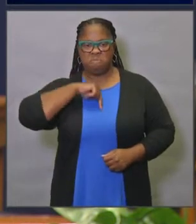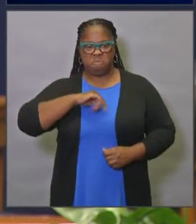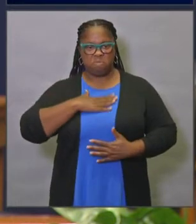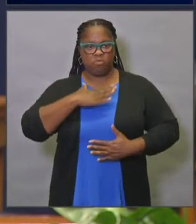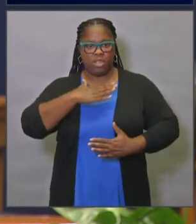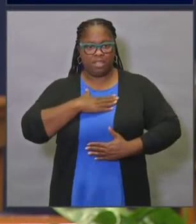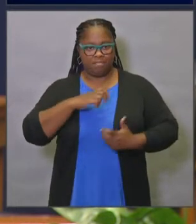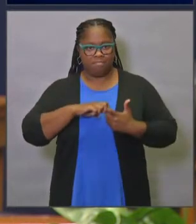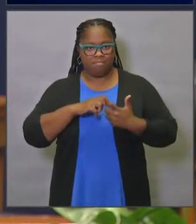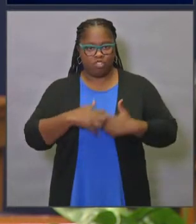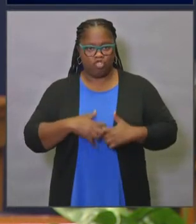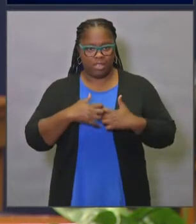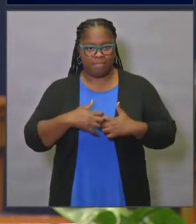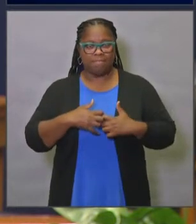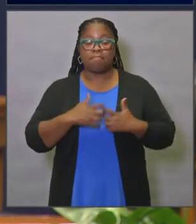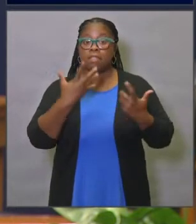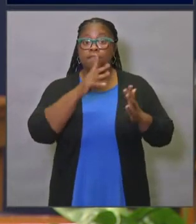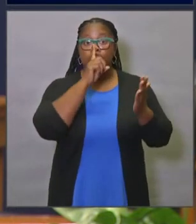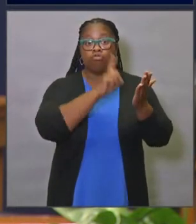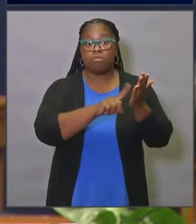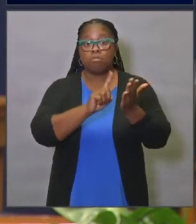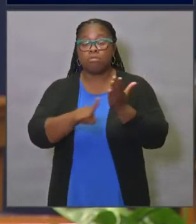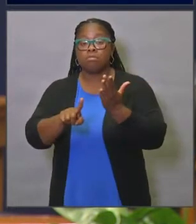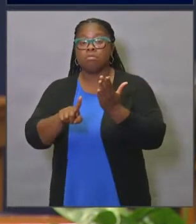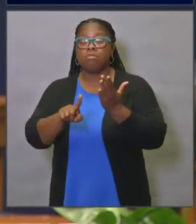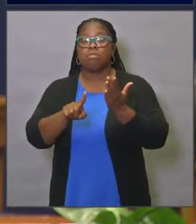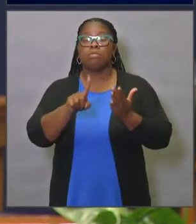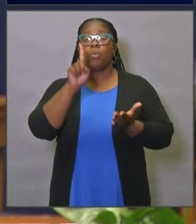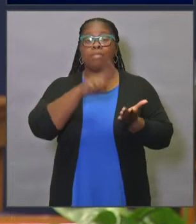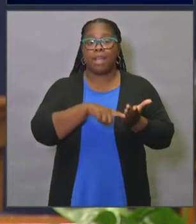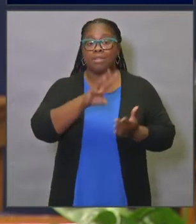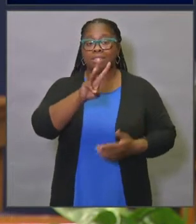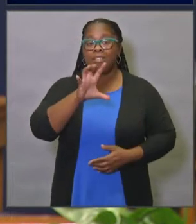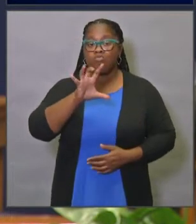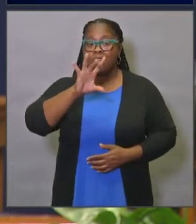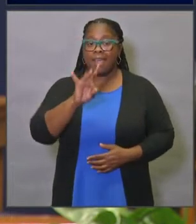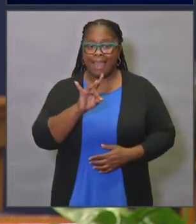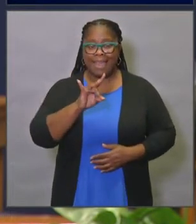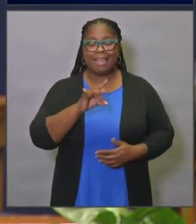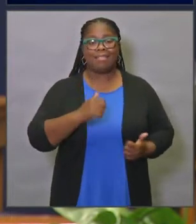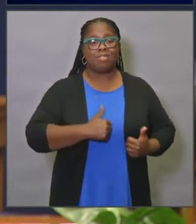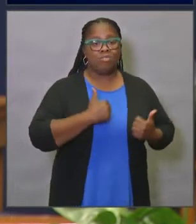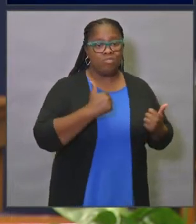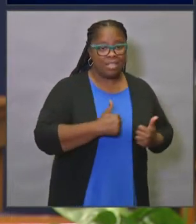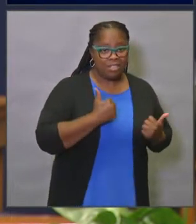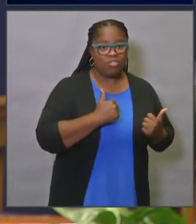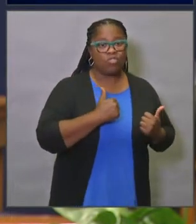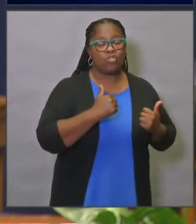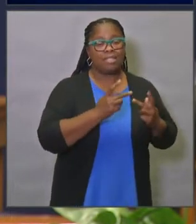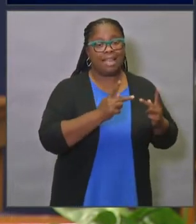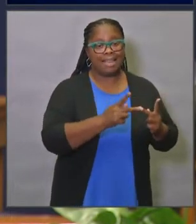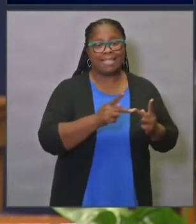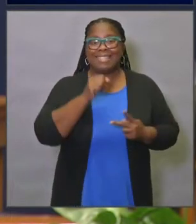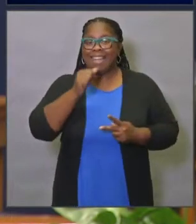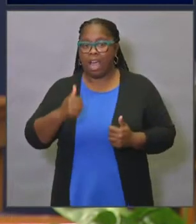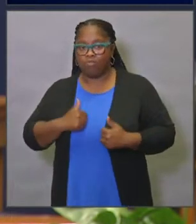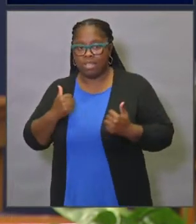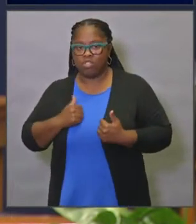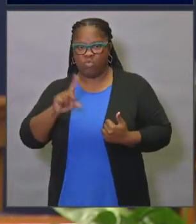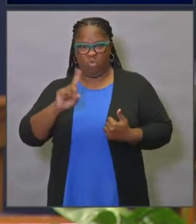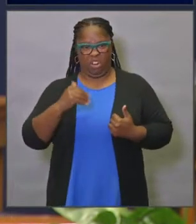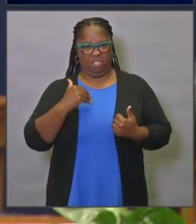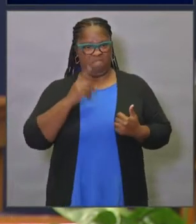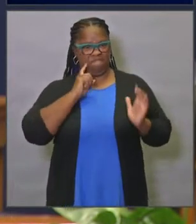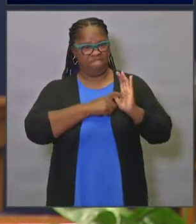We have investigated a total of 1,608 residential congregate settings and non-residential settings with at least 1 confirmed case